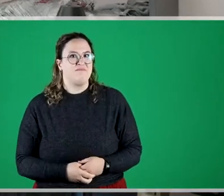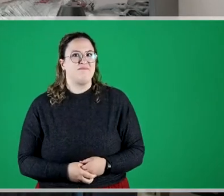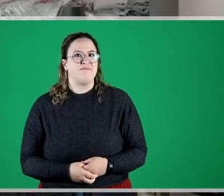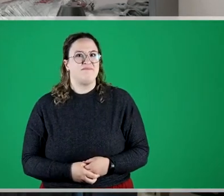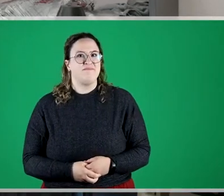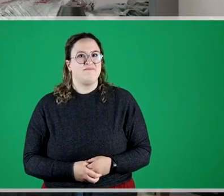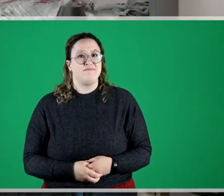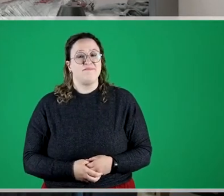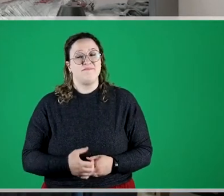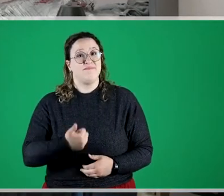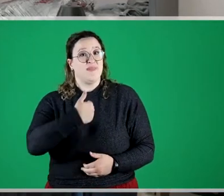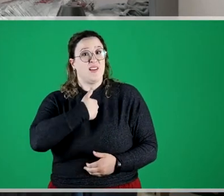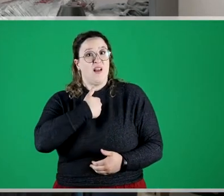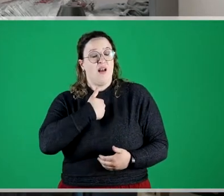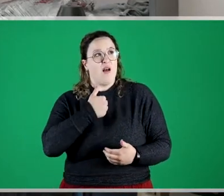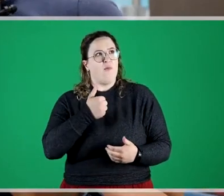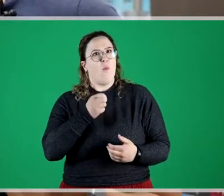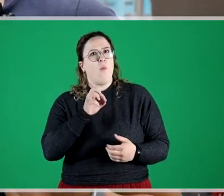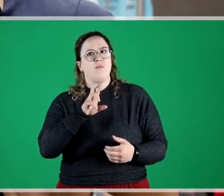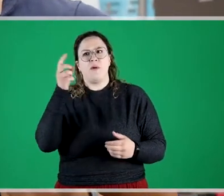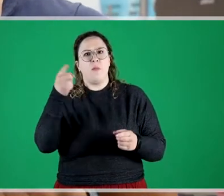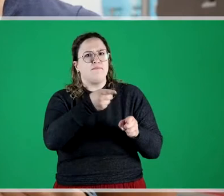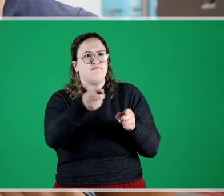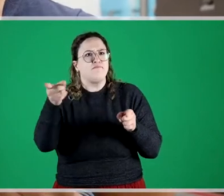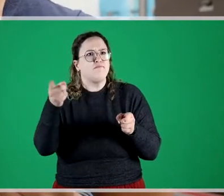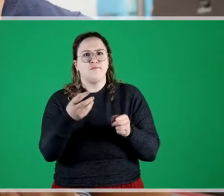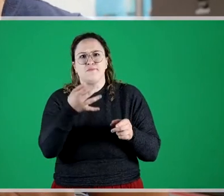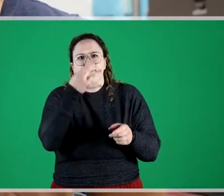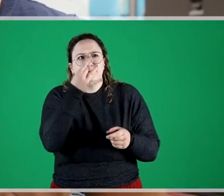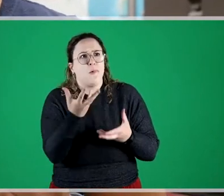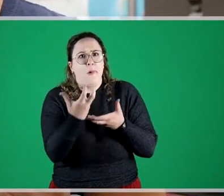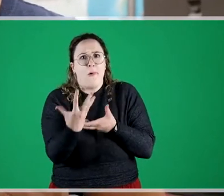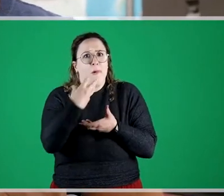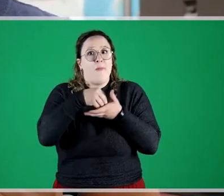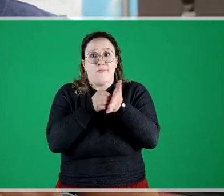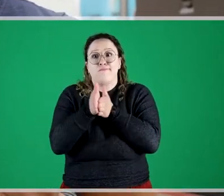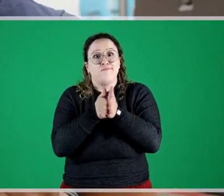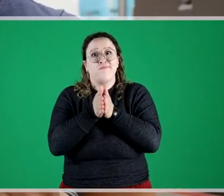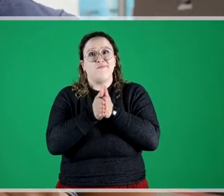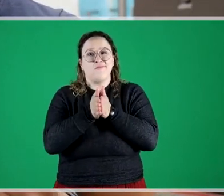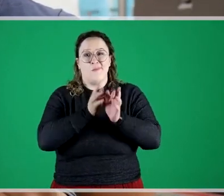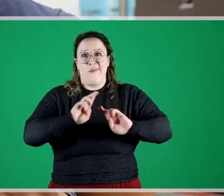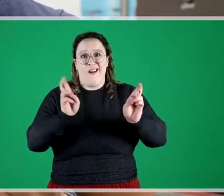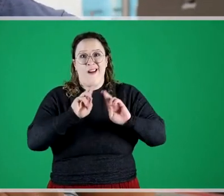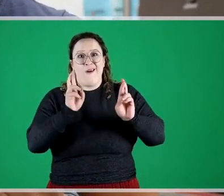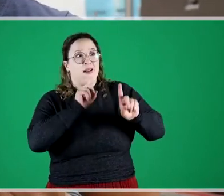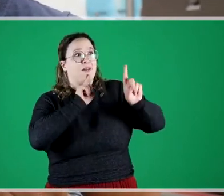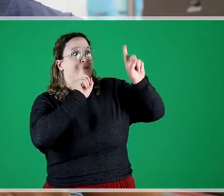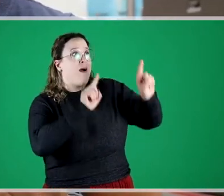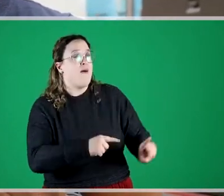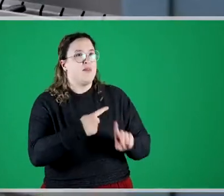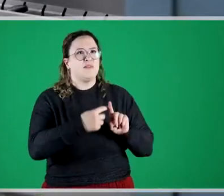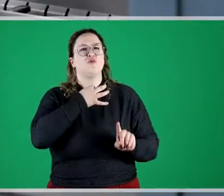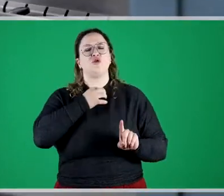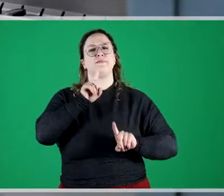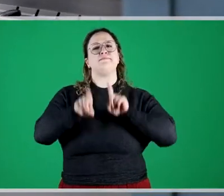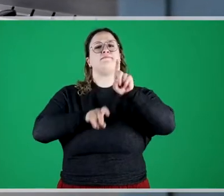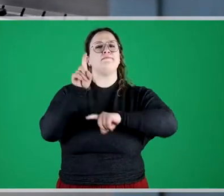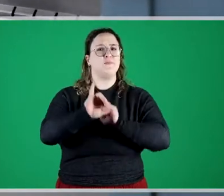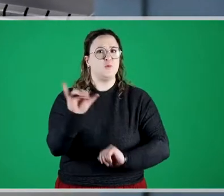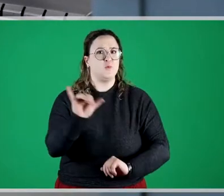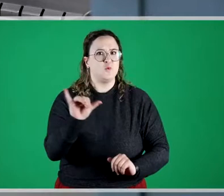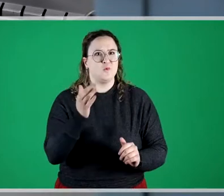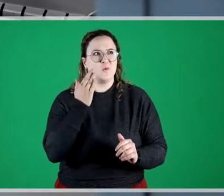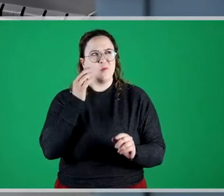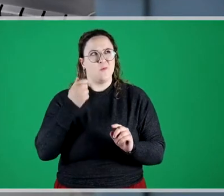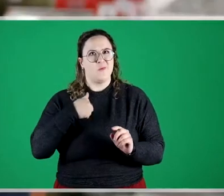You're the person who's going to ask those questions and bring those new ideas to the table. And the world needs that. The world needs you